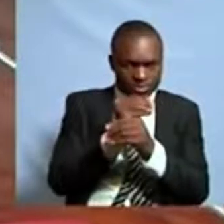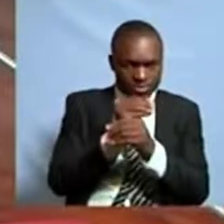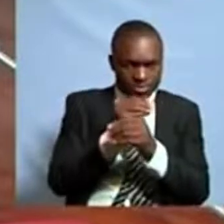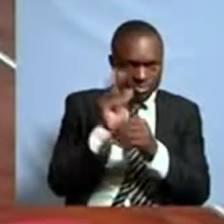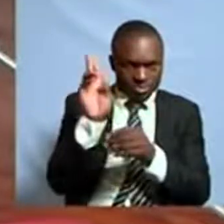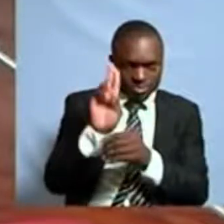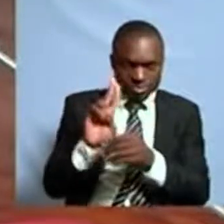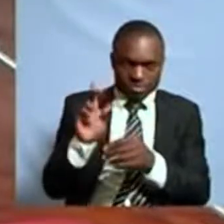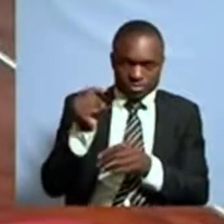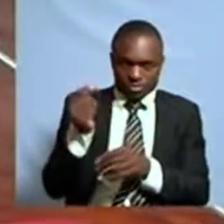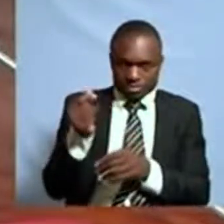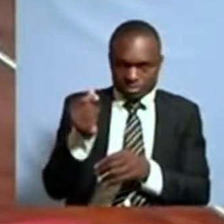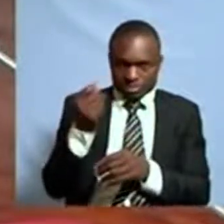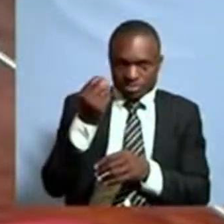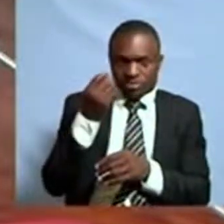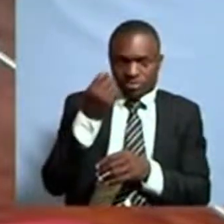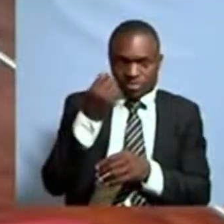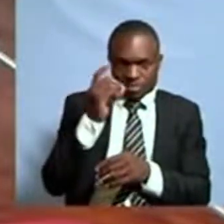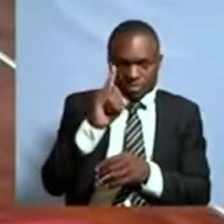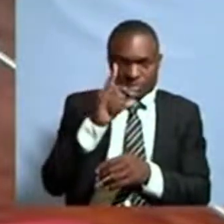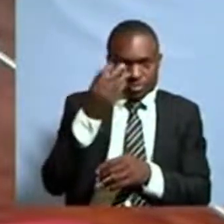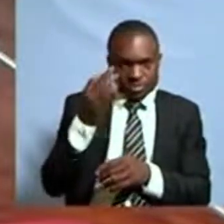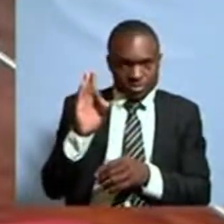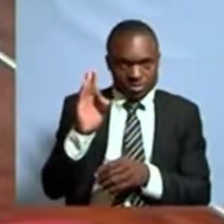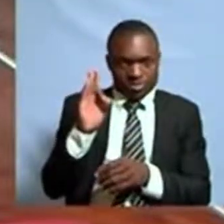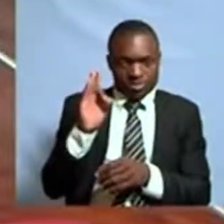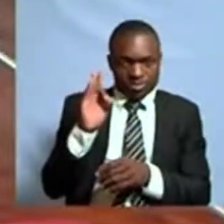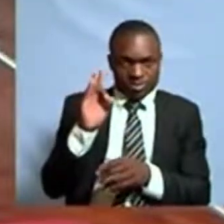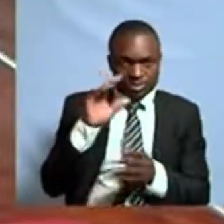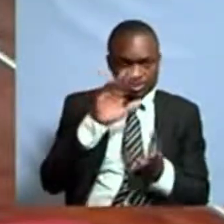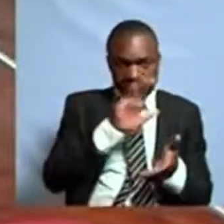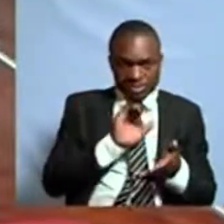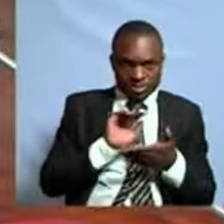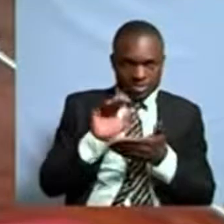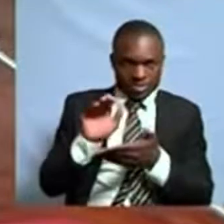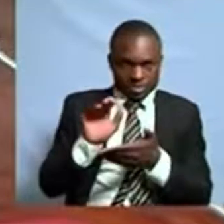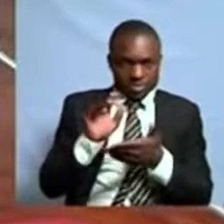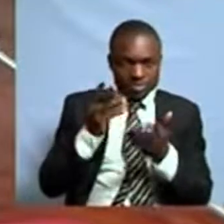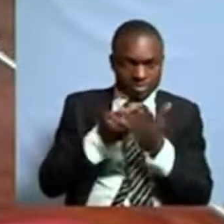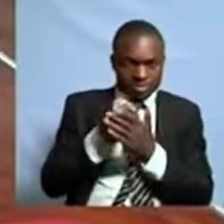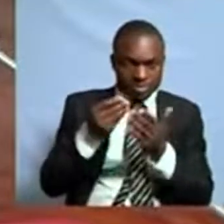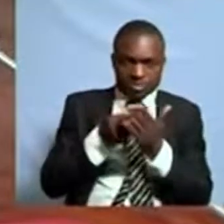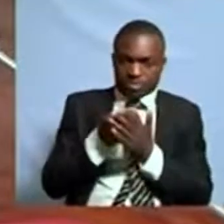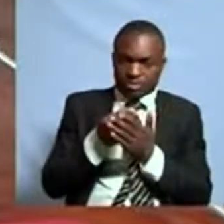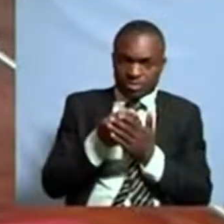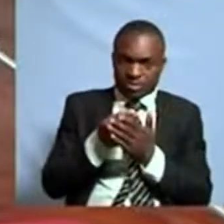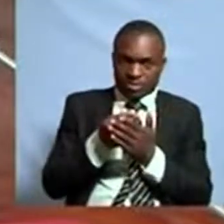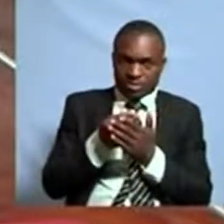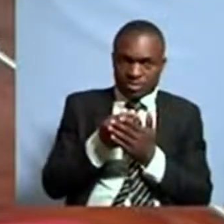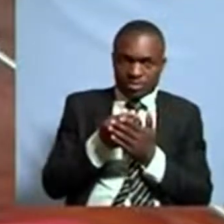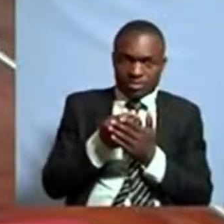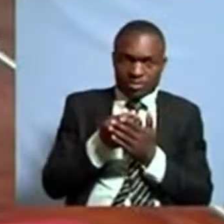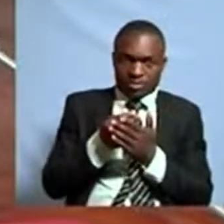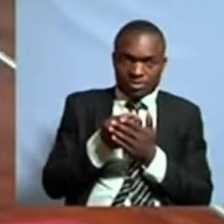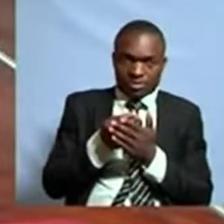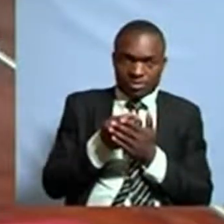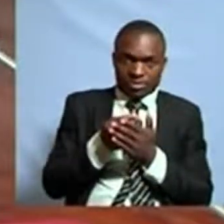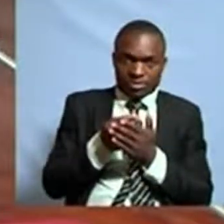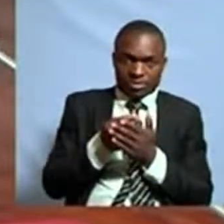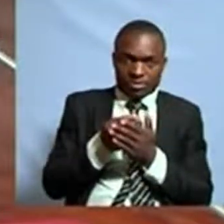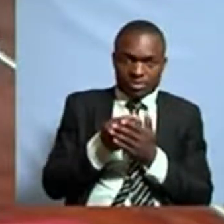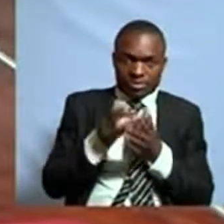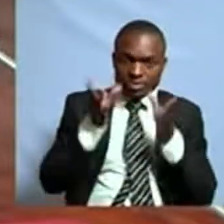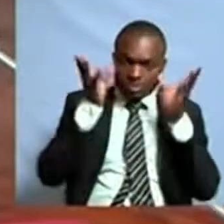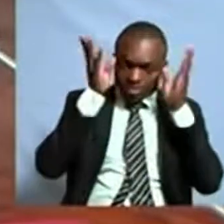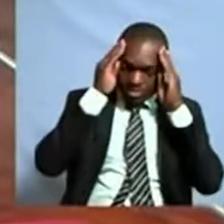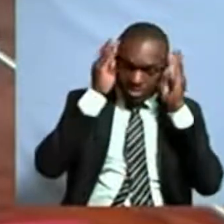benefit. Chair, financial literacy is a wide topic, there could be a lot